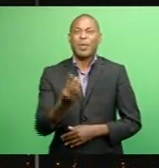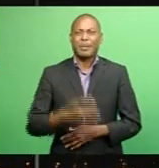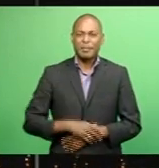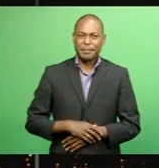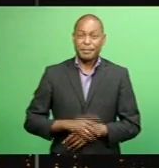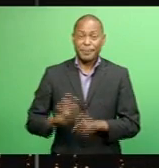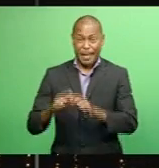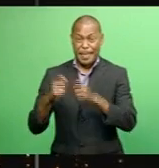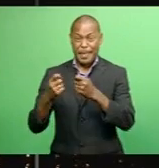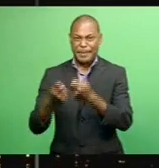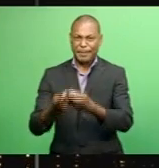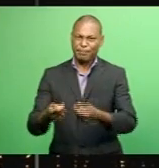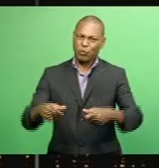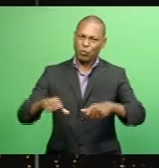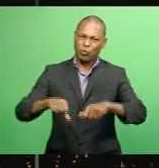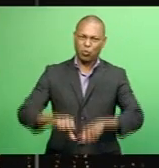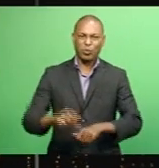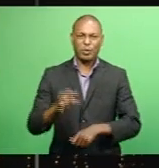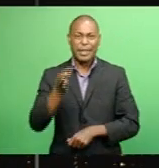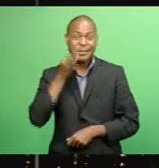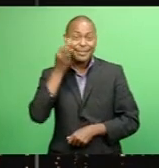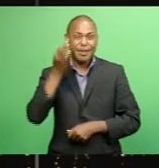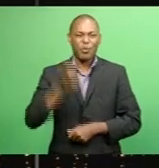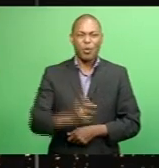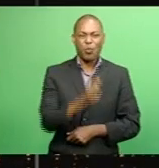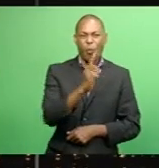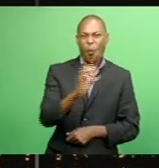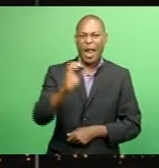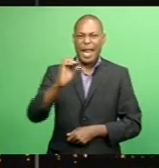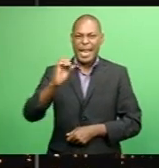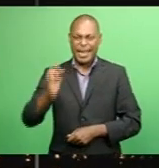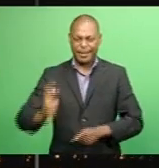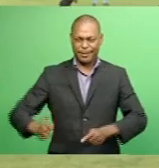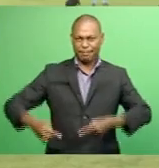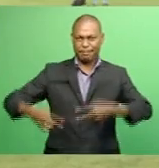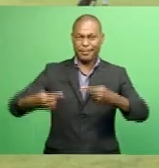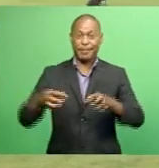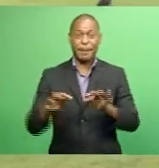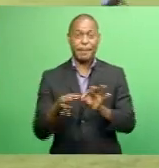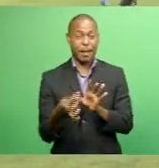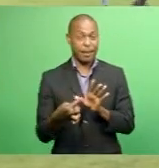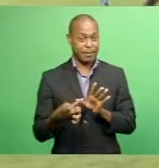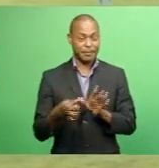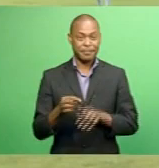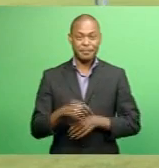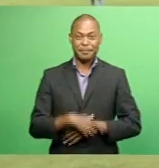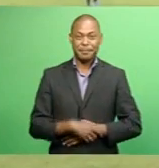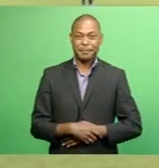Lawanga Park in Sigatoka in a dramatic 1-0 encounter against Ba.